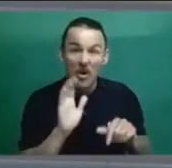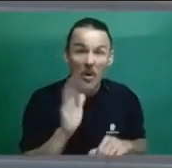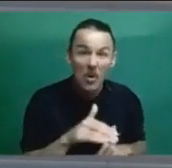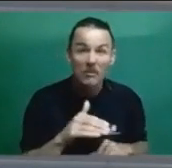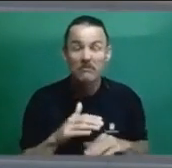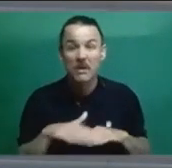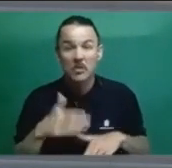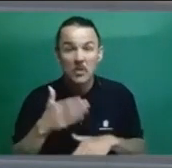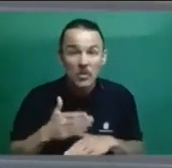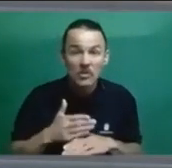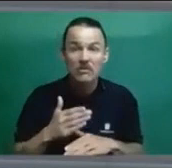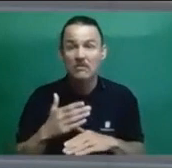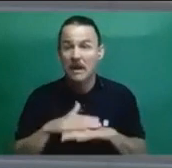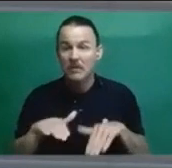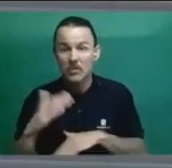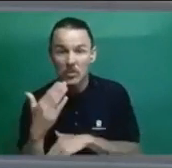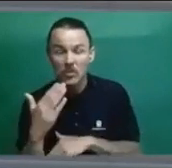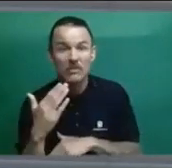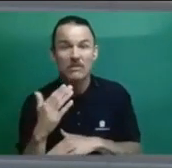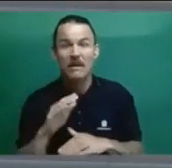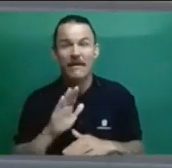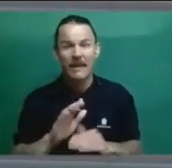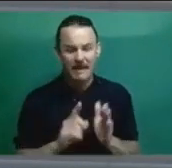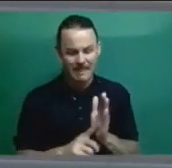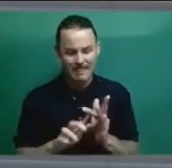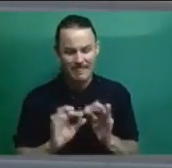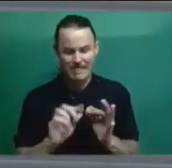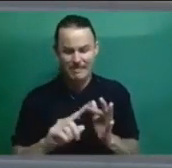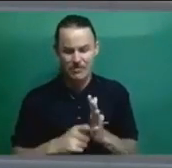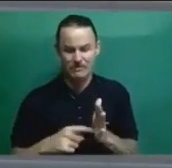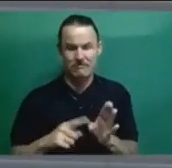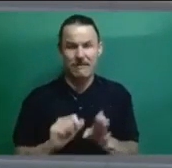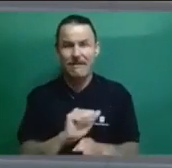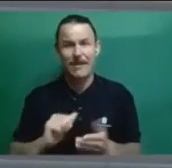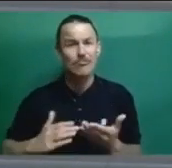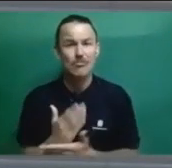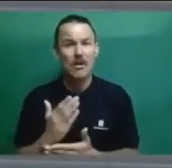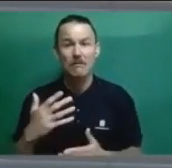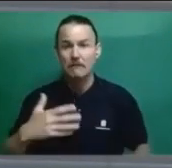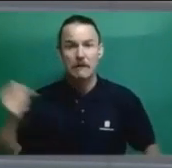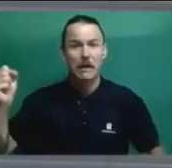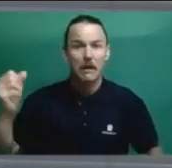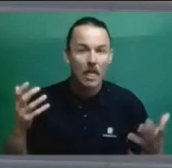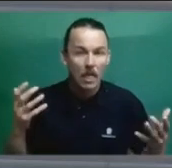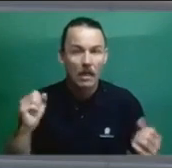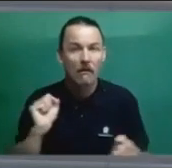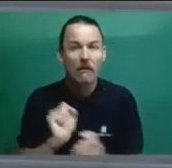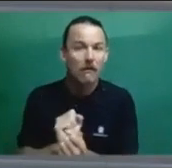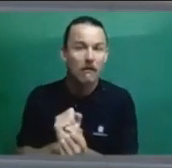Victorians what are some of those harms that you see have been caused by these restrictions on liberties,